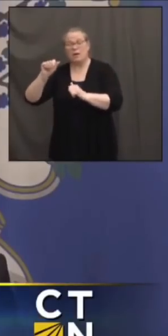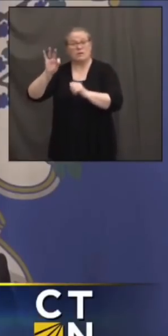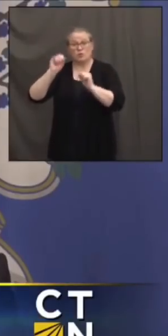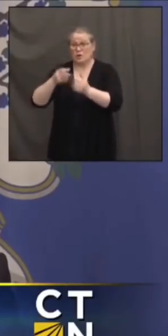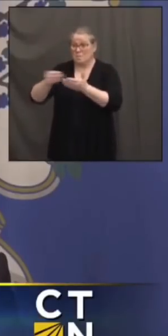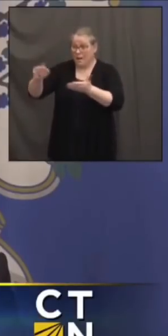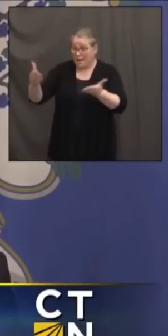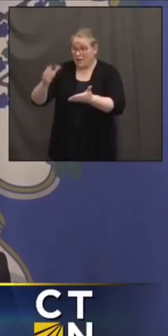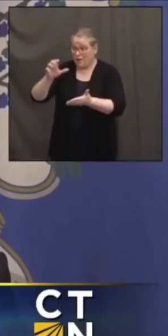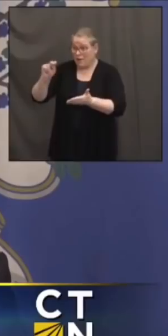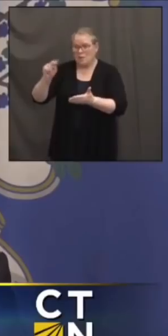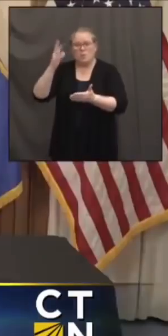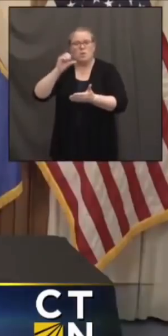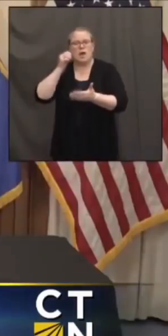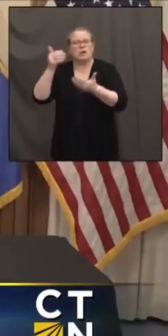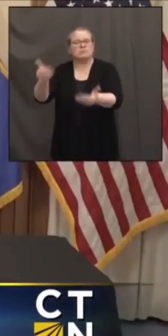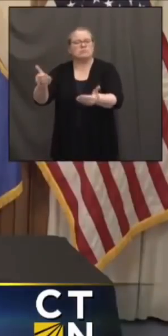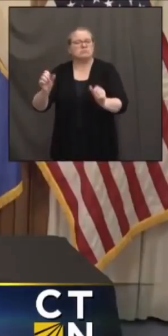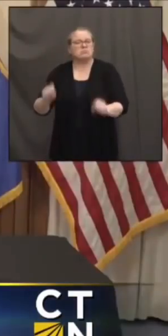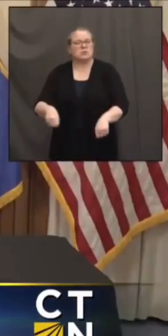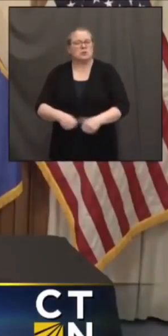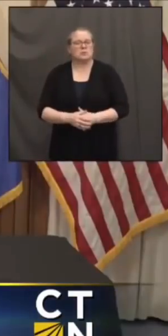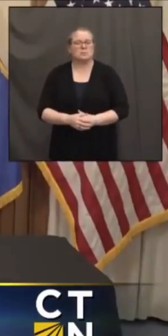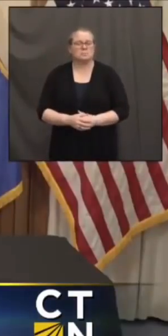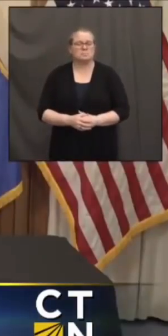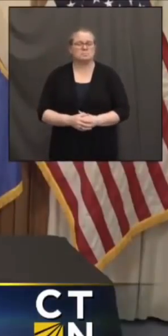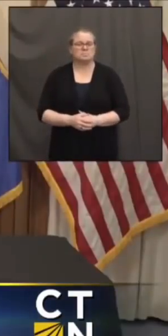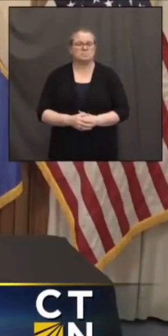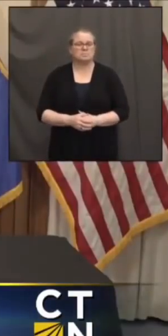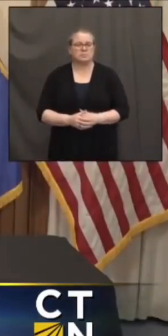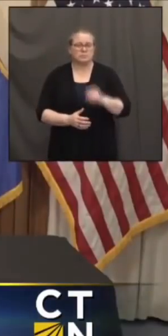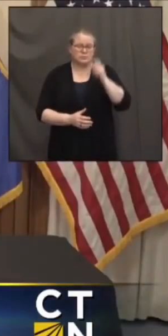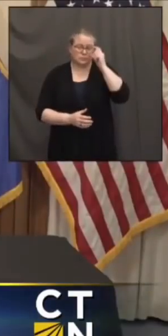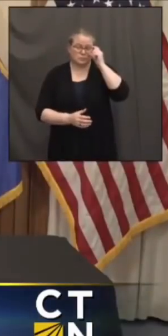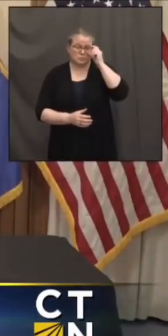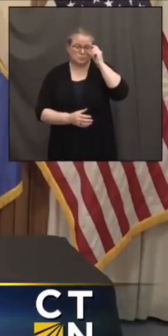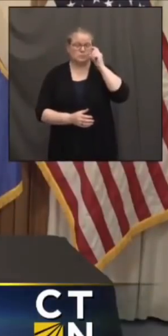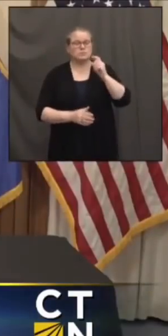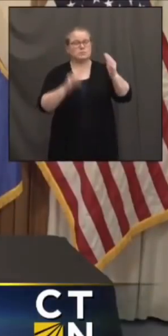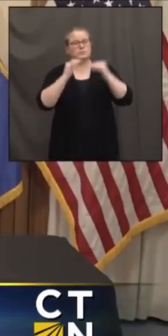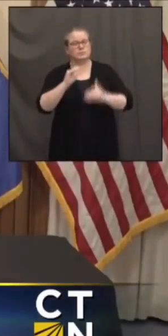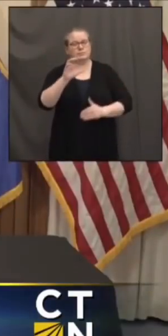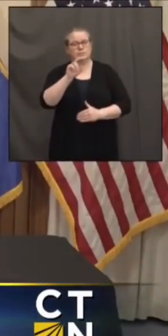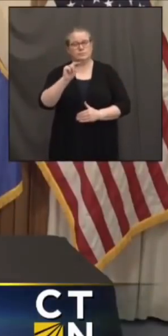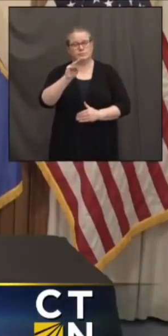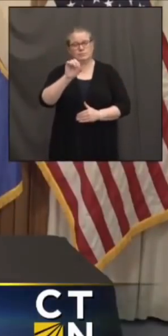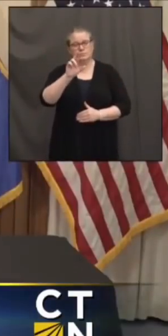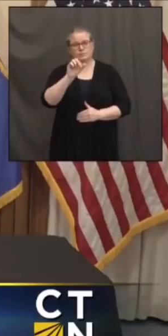Connecticut. Okay, thank you. The Connecticut Mirror.